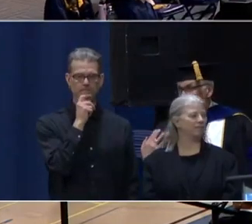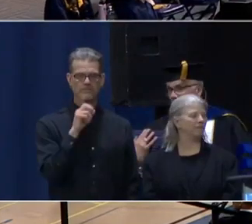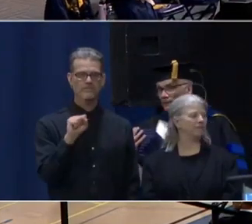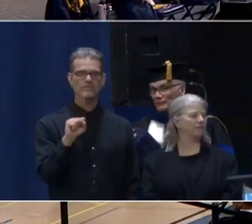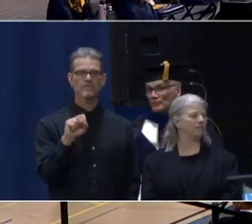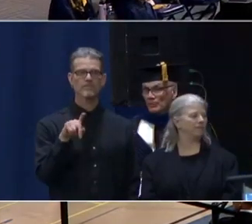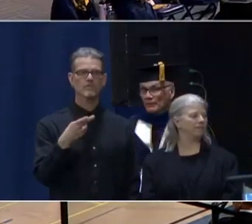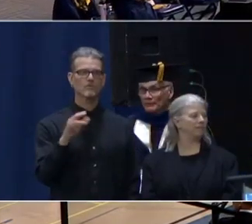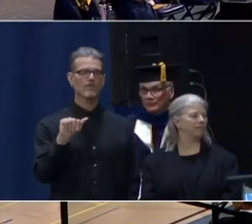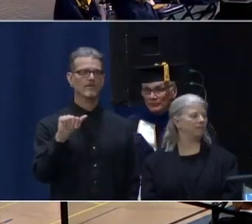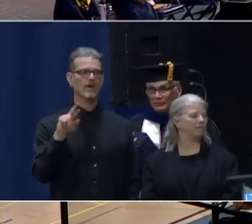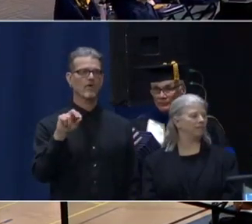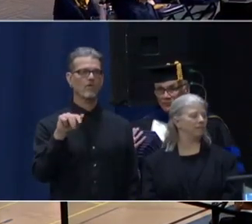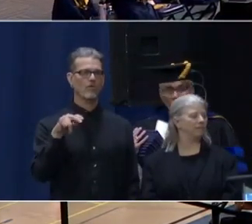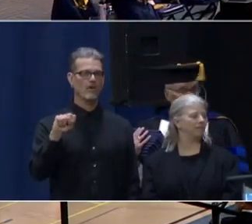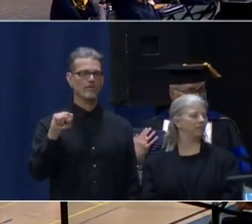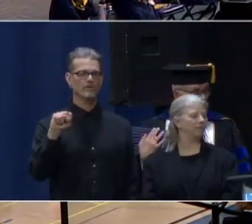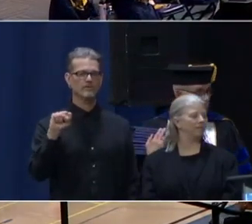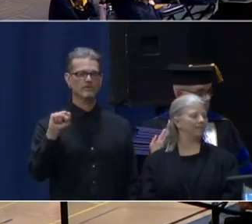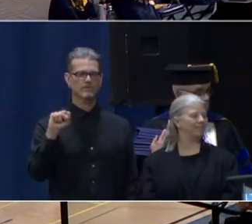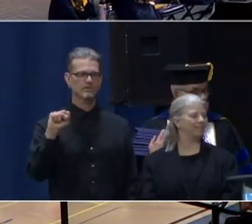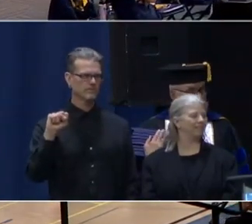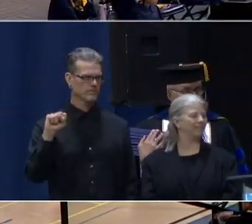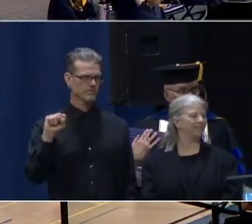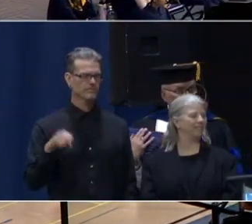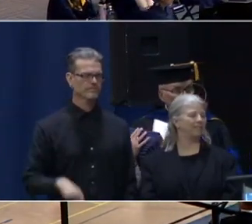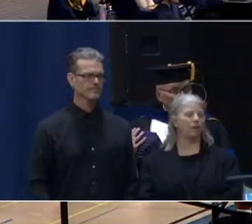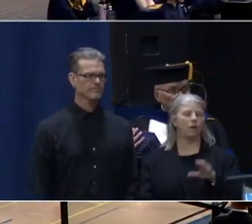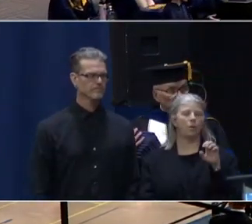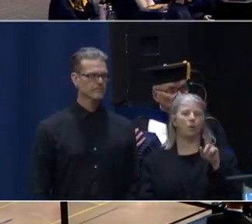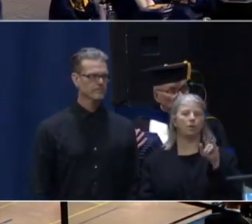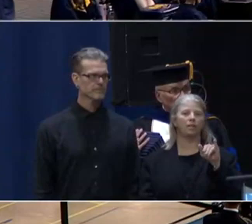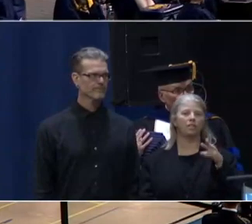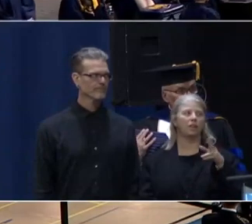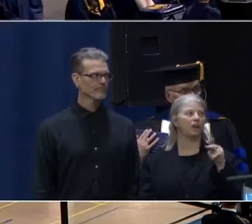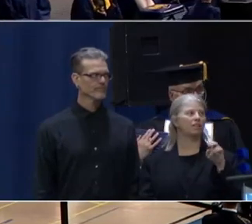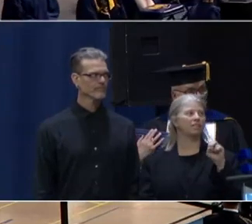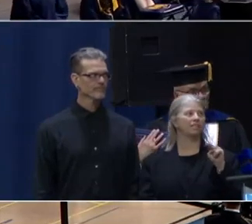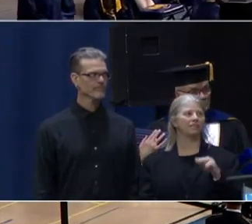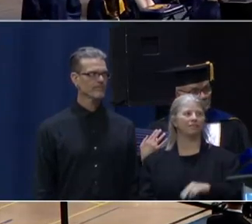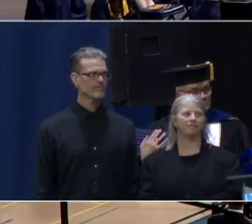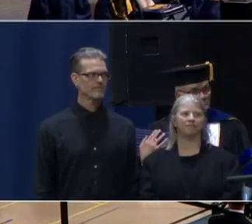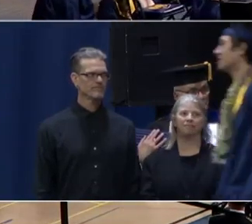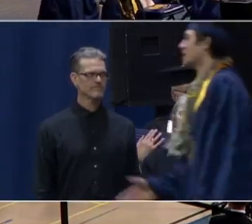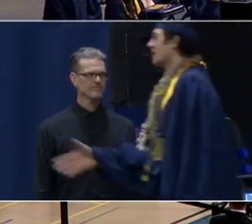Sofia Ramos Magana. Cody Johnson.